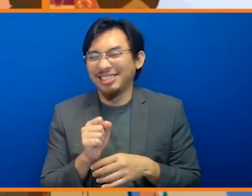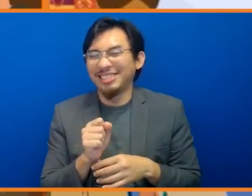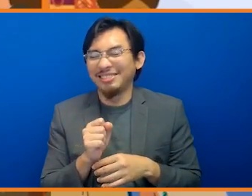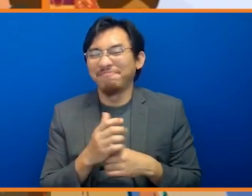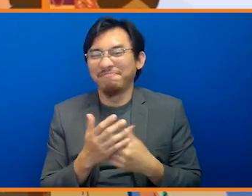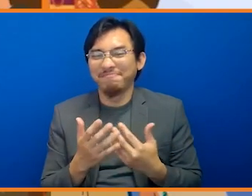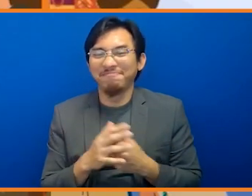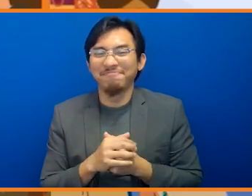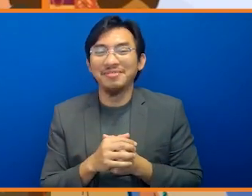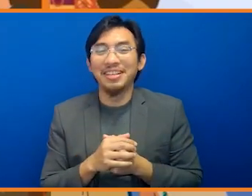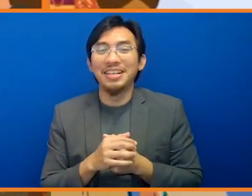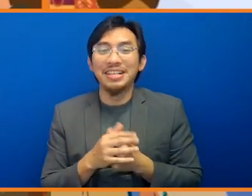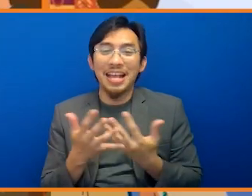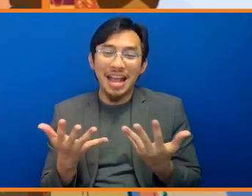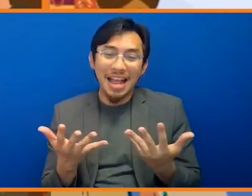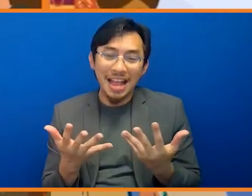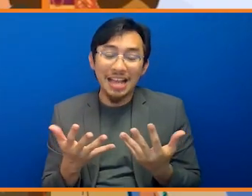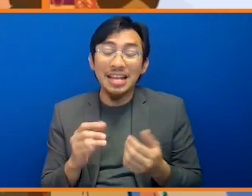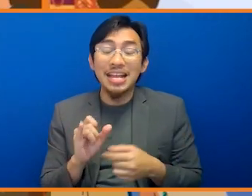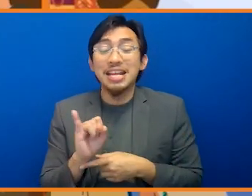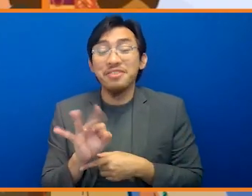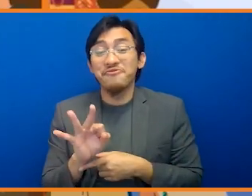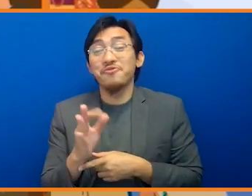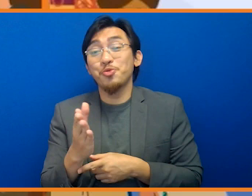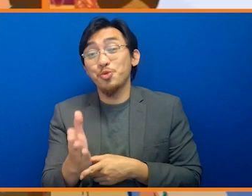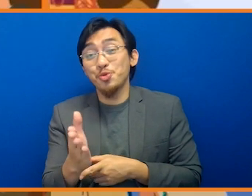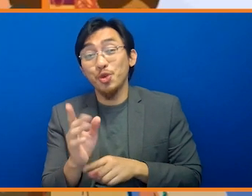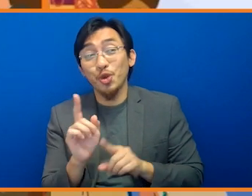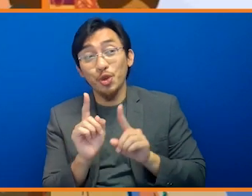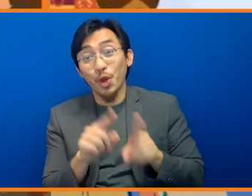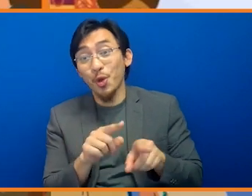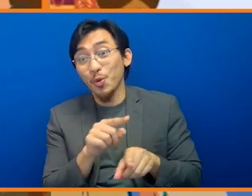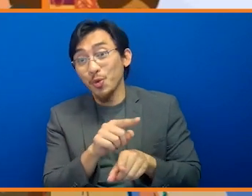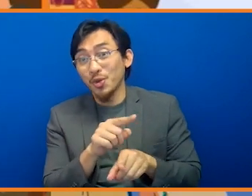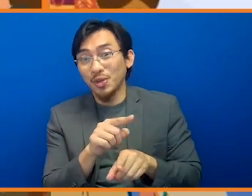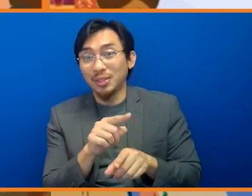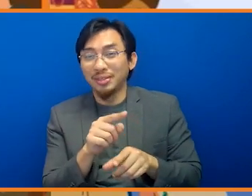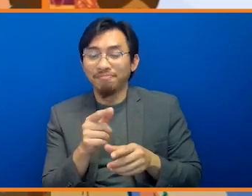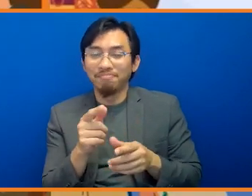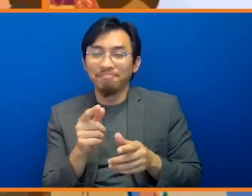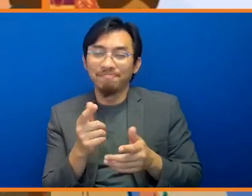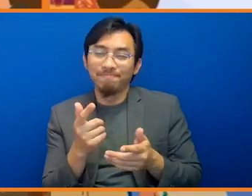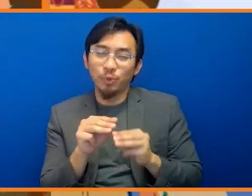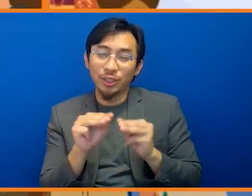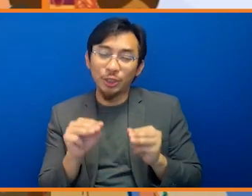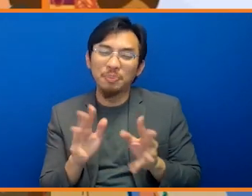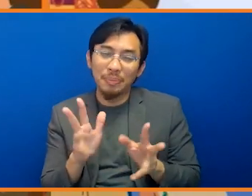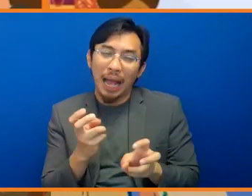you yourself feel that if you go to the museum, but difficult to